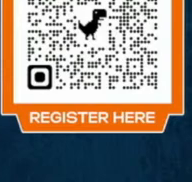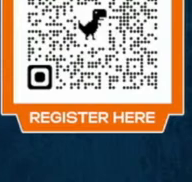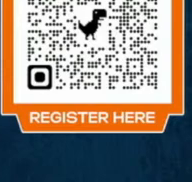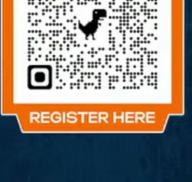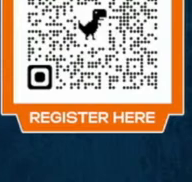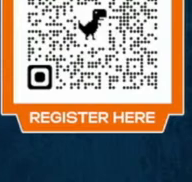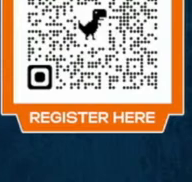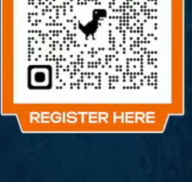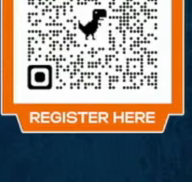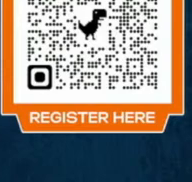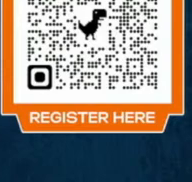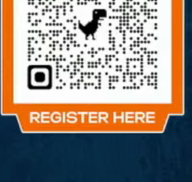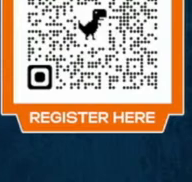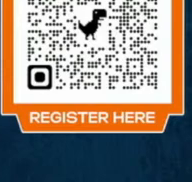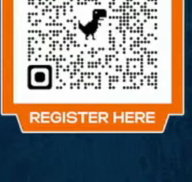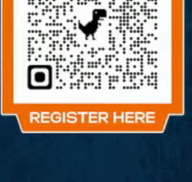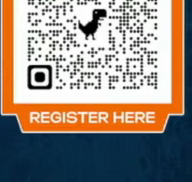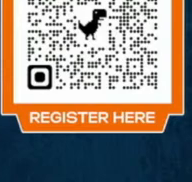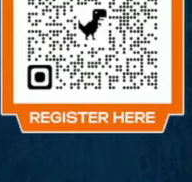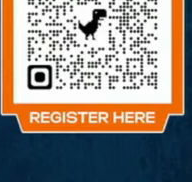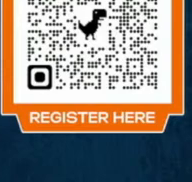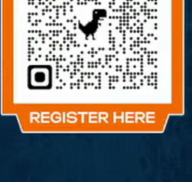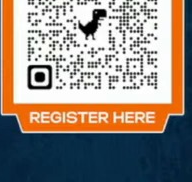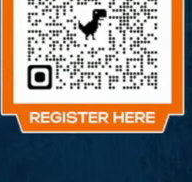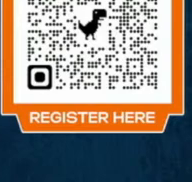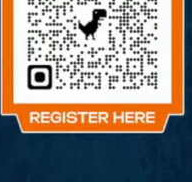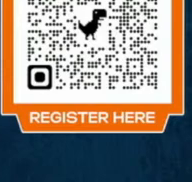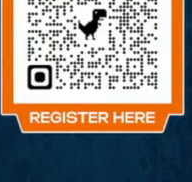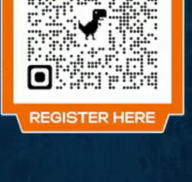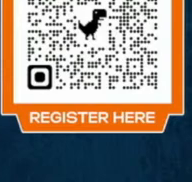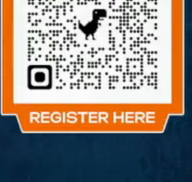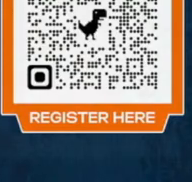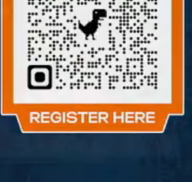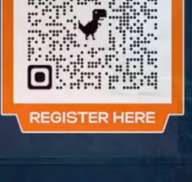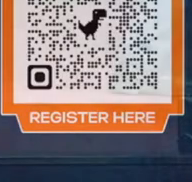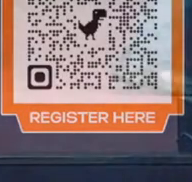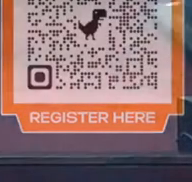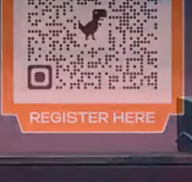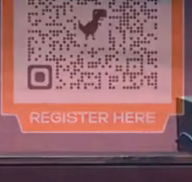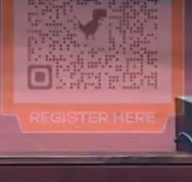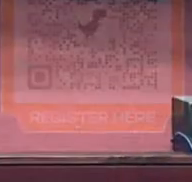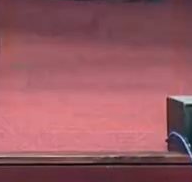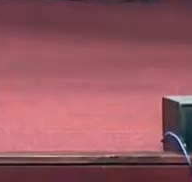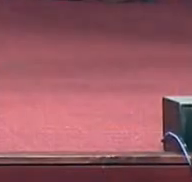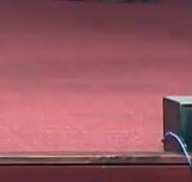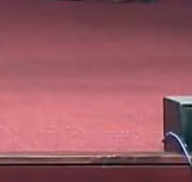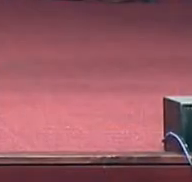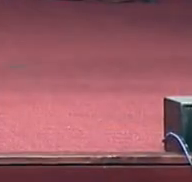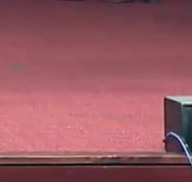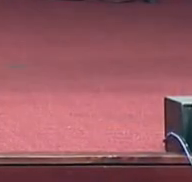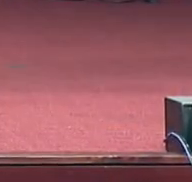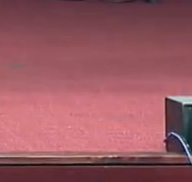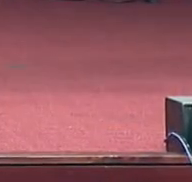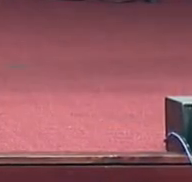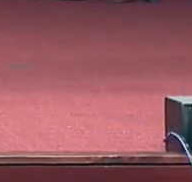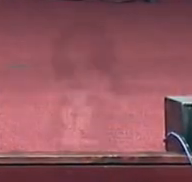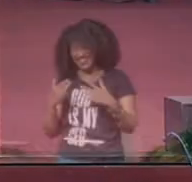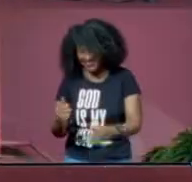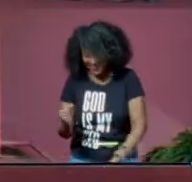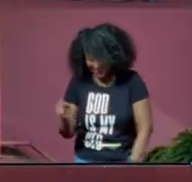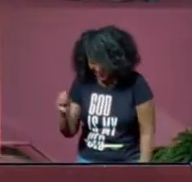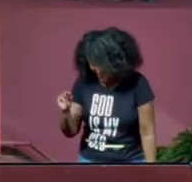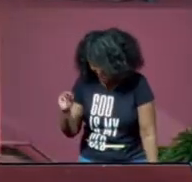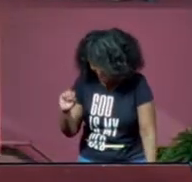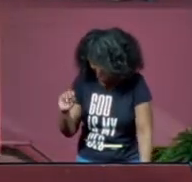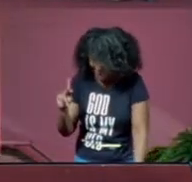bless you. All right, and the house was filled with smoke. Amen. Amen. We give God thanks and praise.